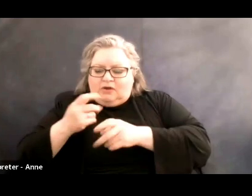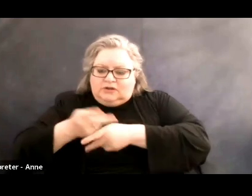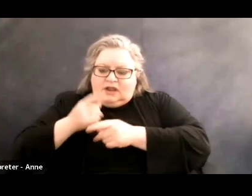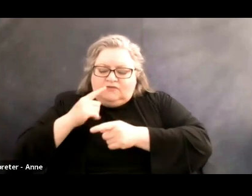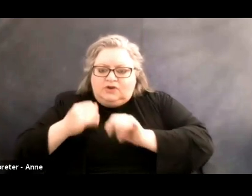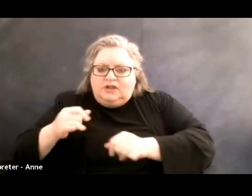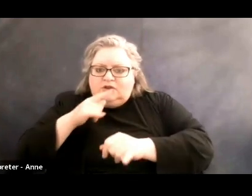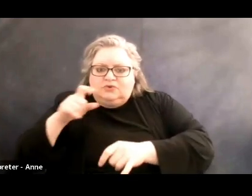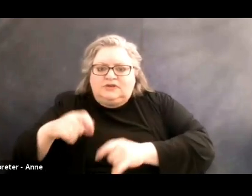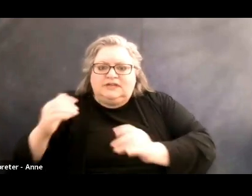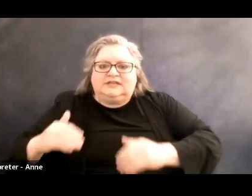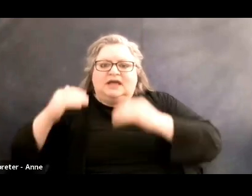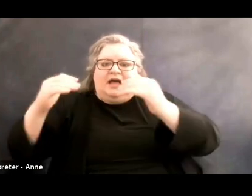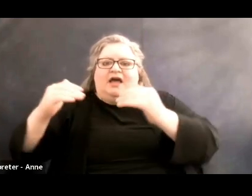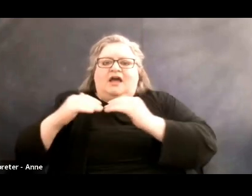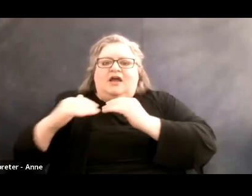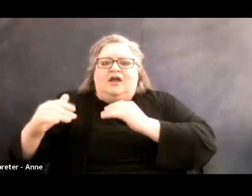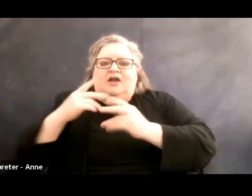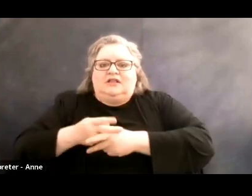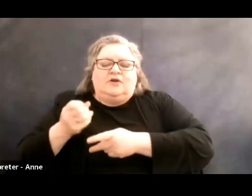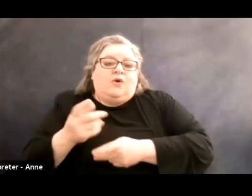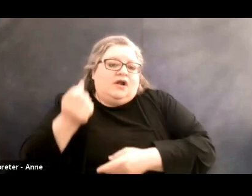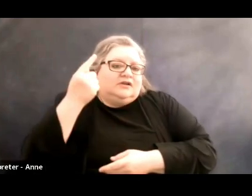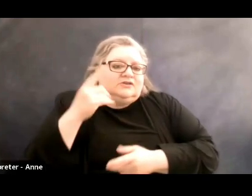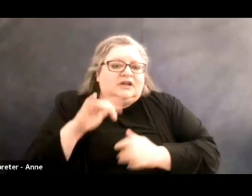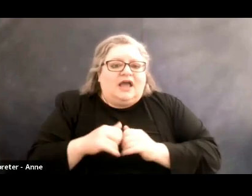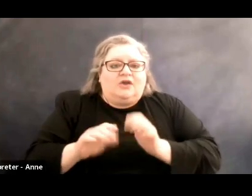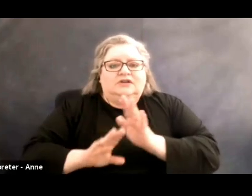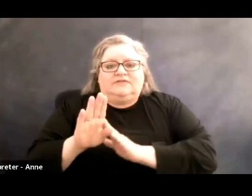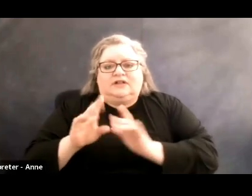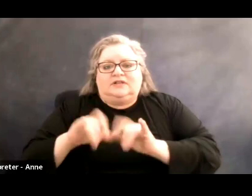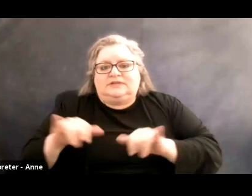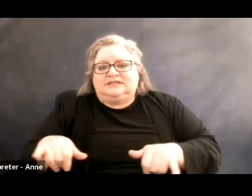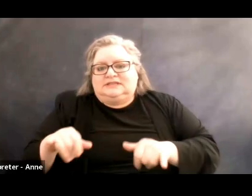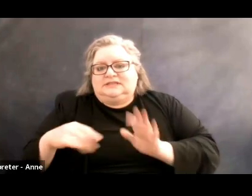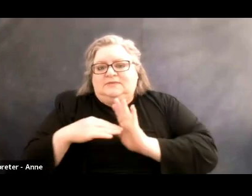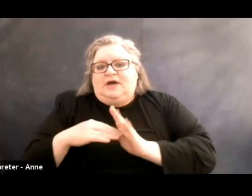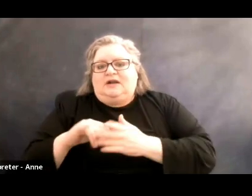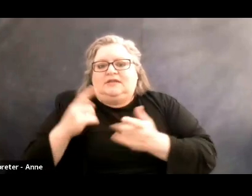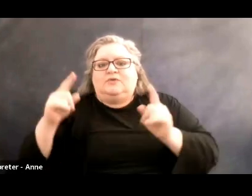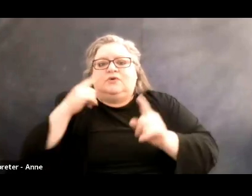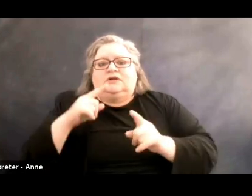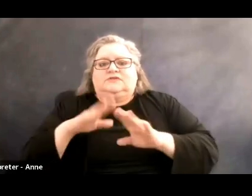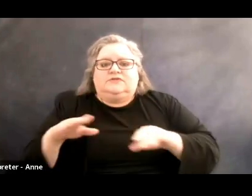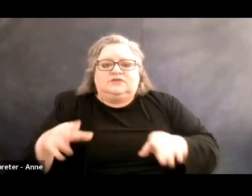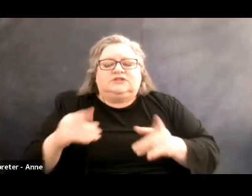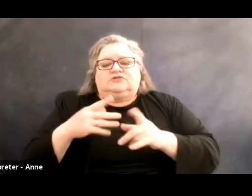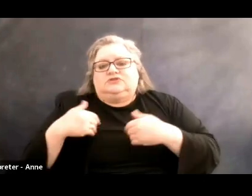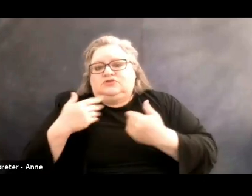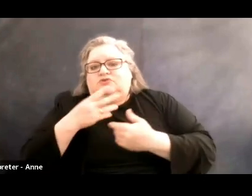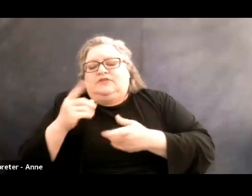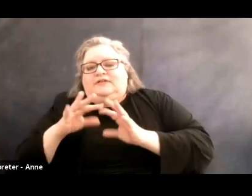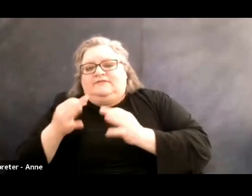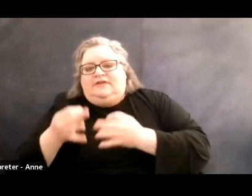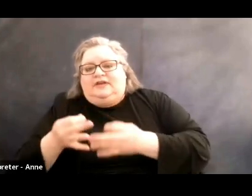that are in need of higher levels of care, or to understand how to develop a system model that works for children, youth, and families. Some